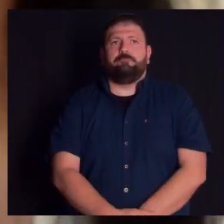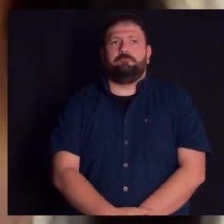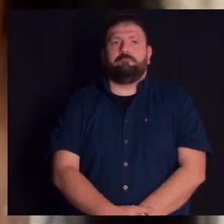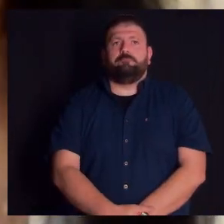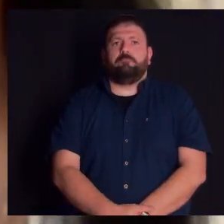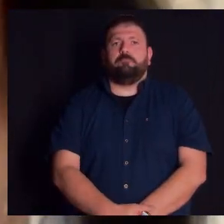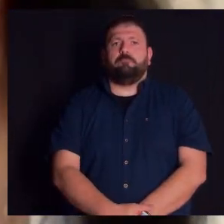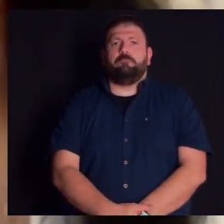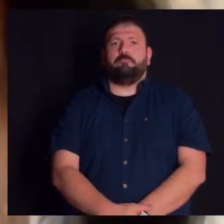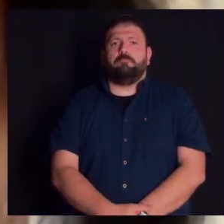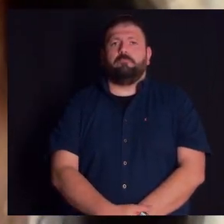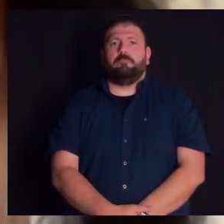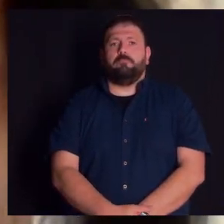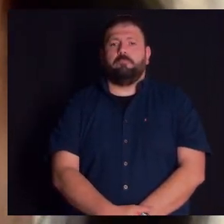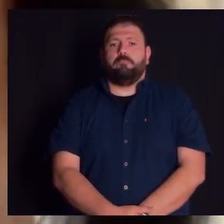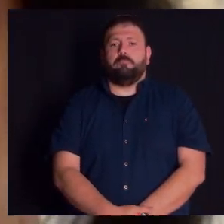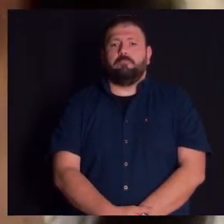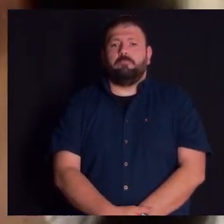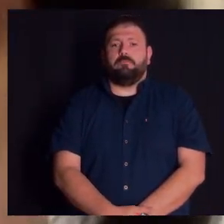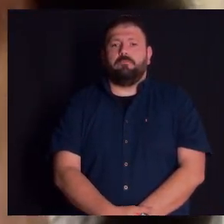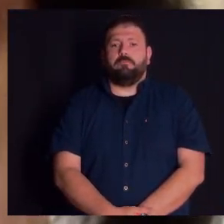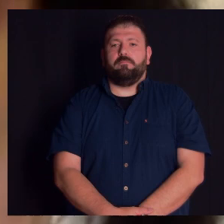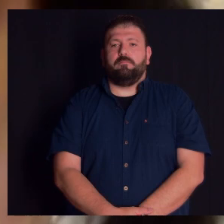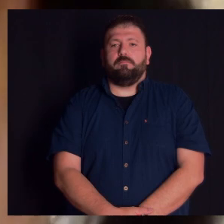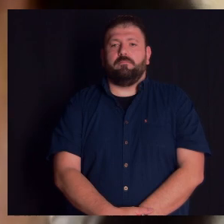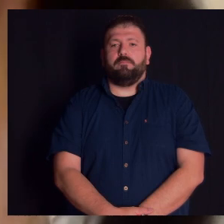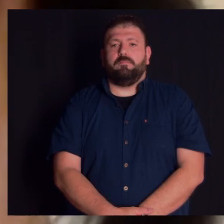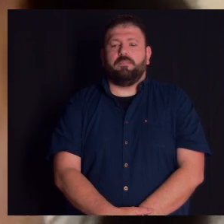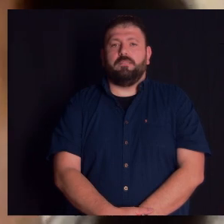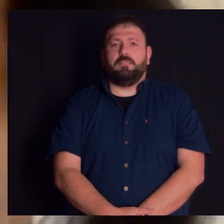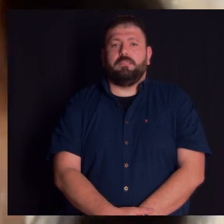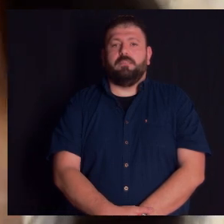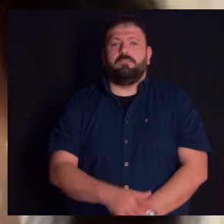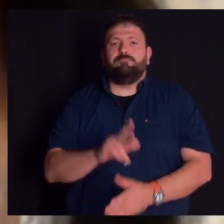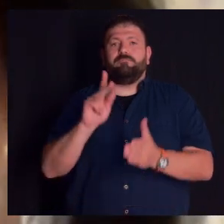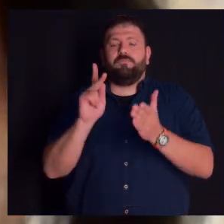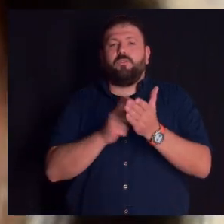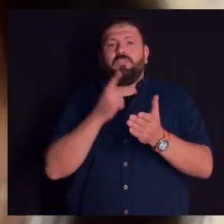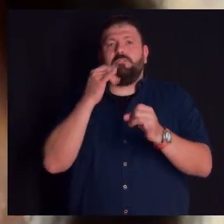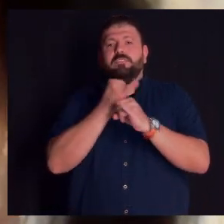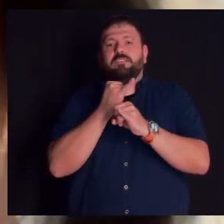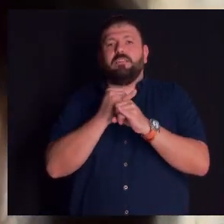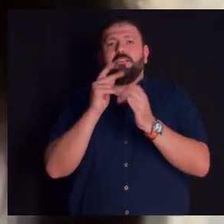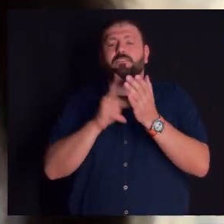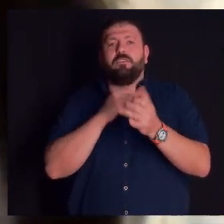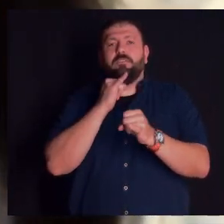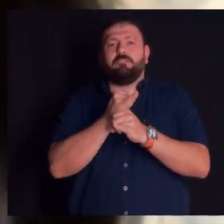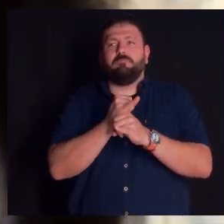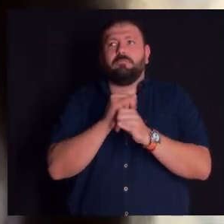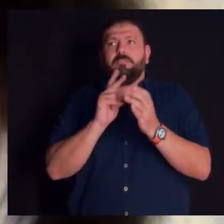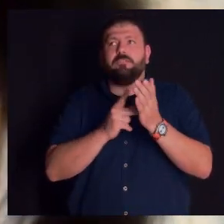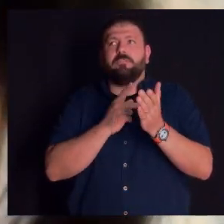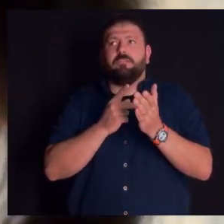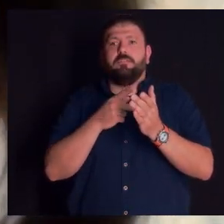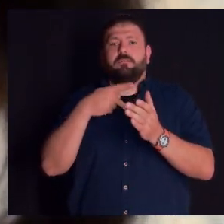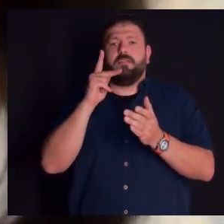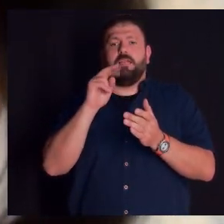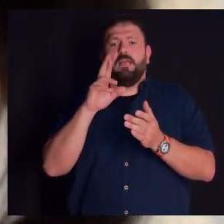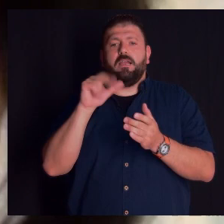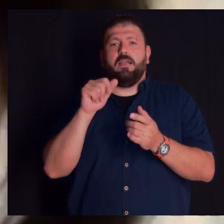us. I think they're gone completely. Okay, they're back, Carla.